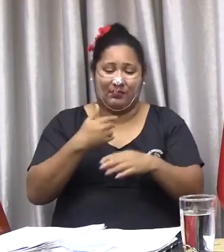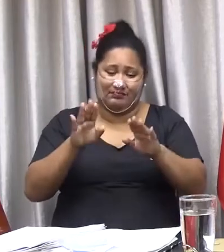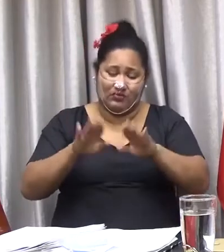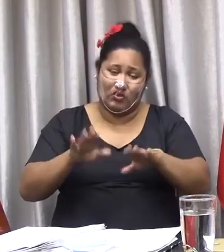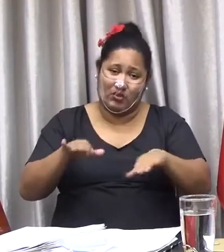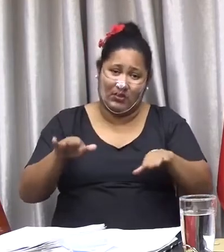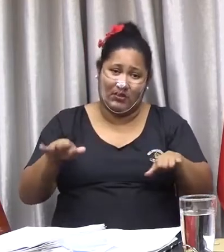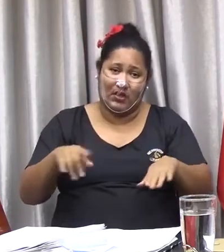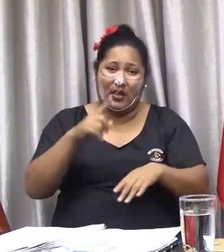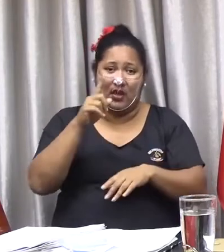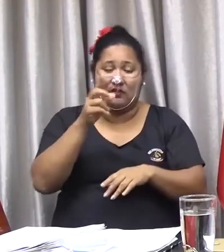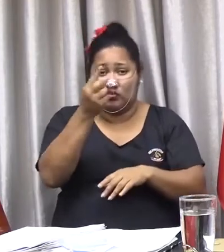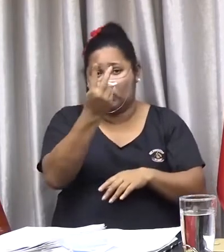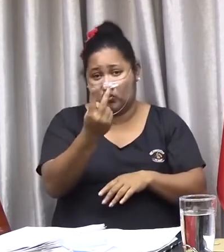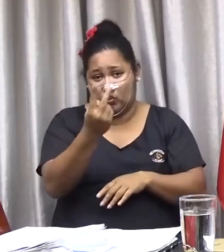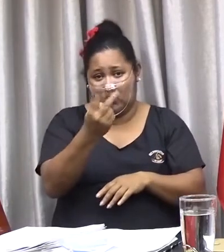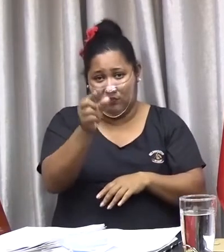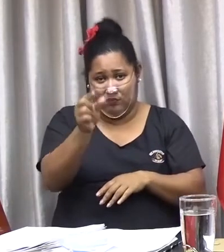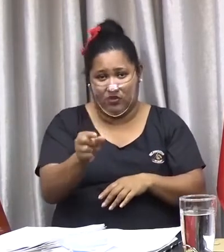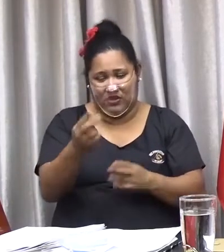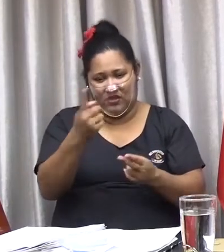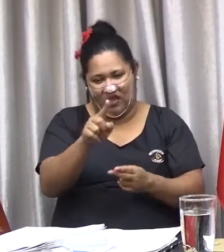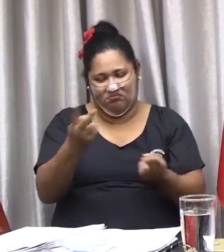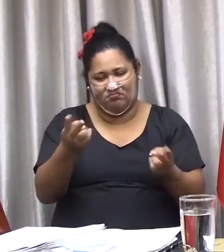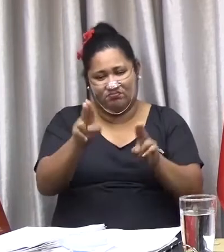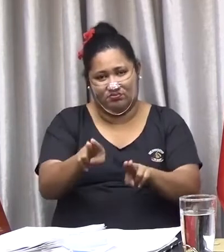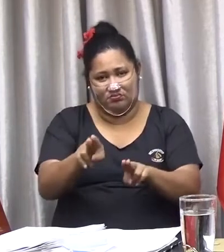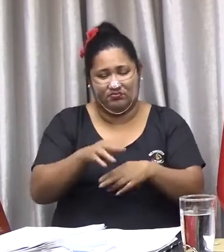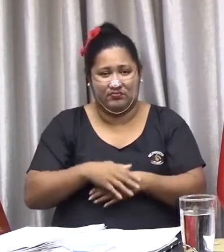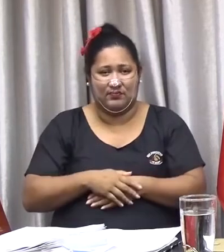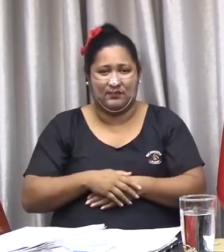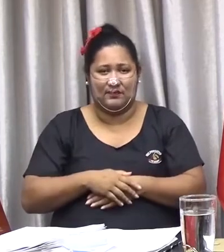children of the 2 persons who have passed away.